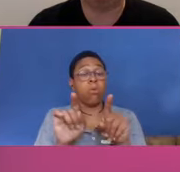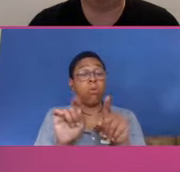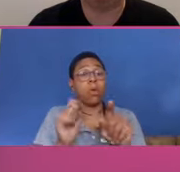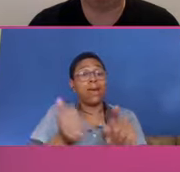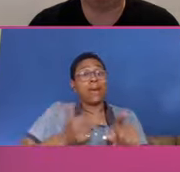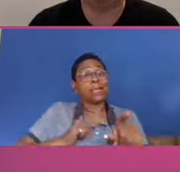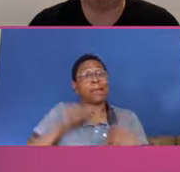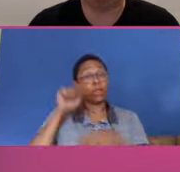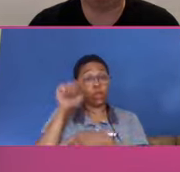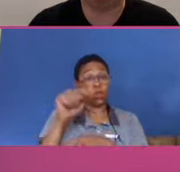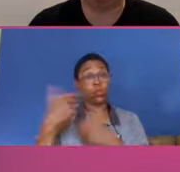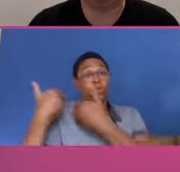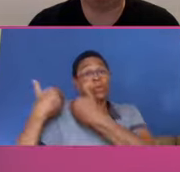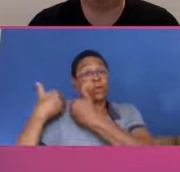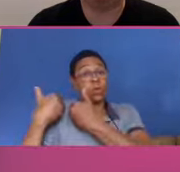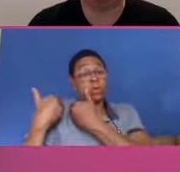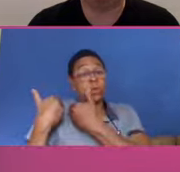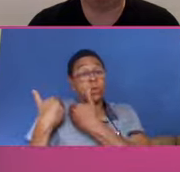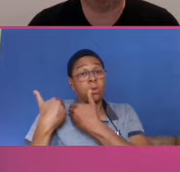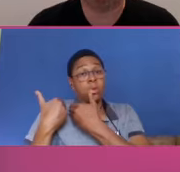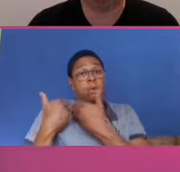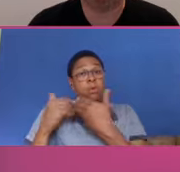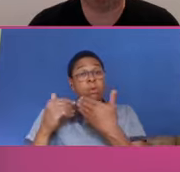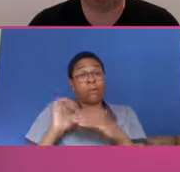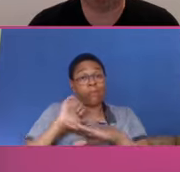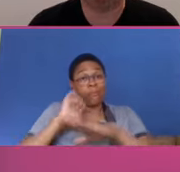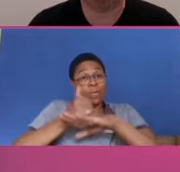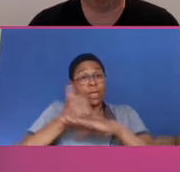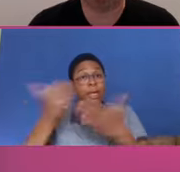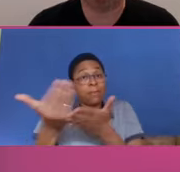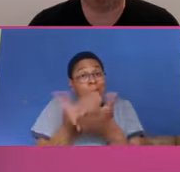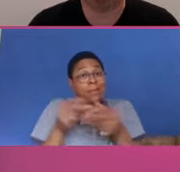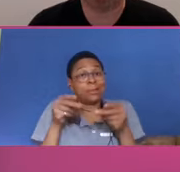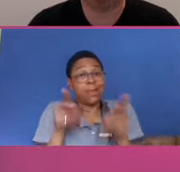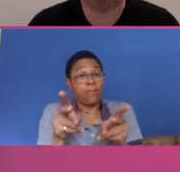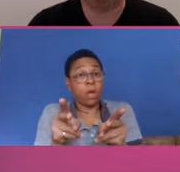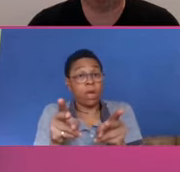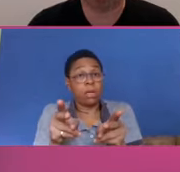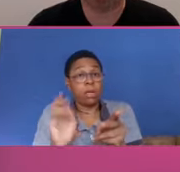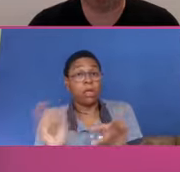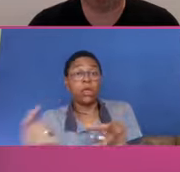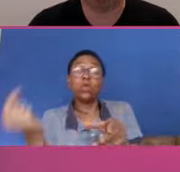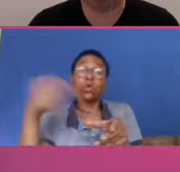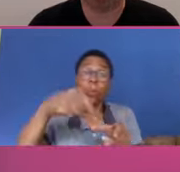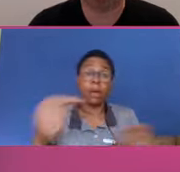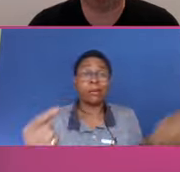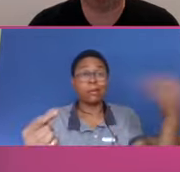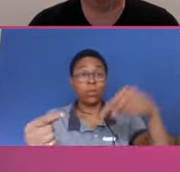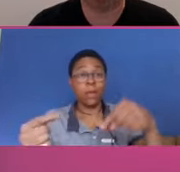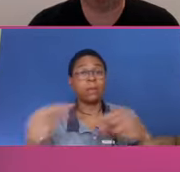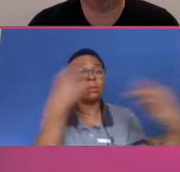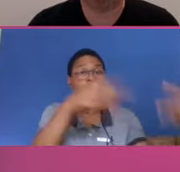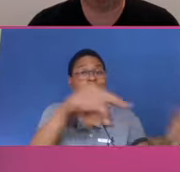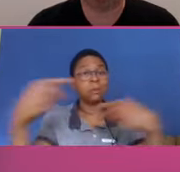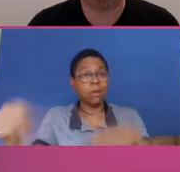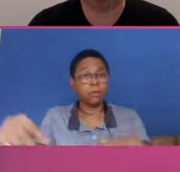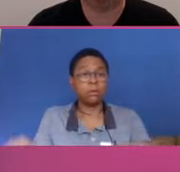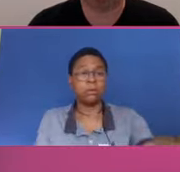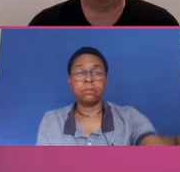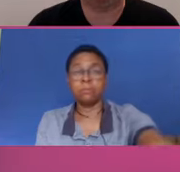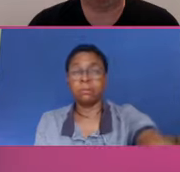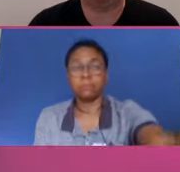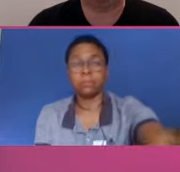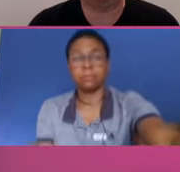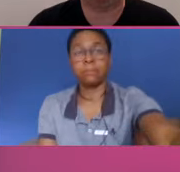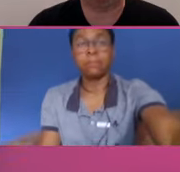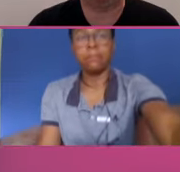government guidance. Use creativity as well as common sense to think about how you can address the requirements laid out